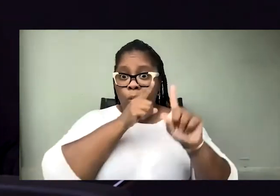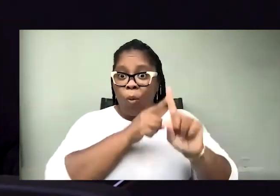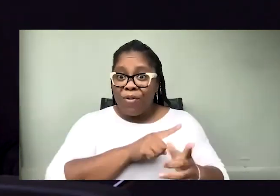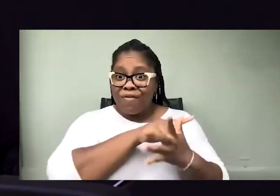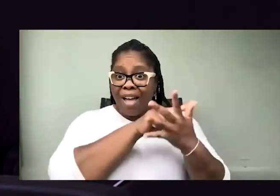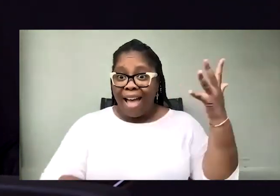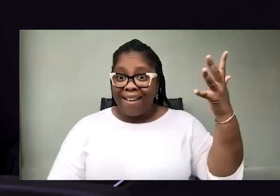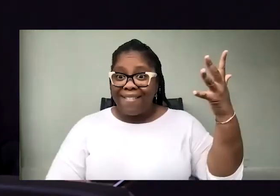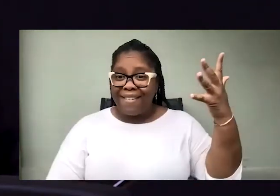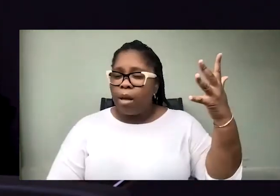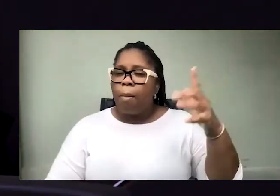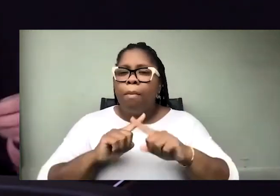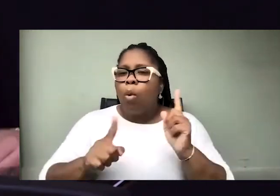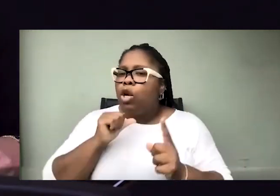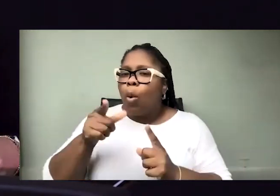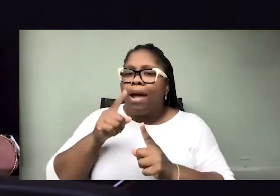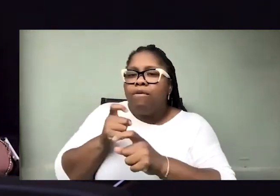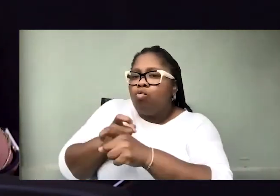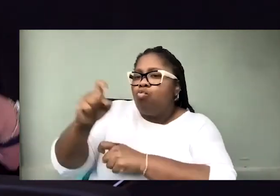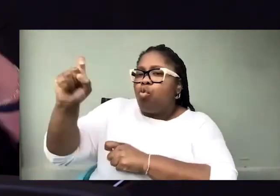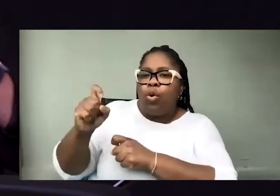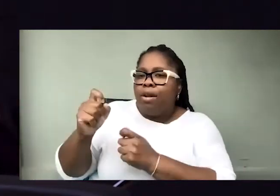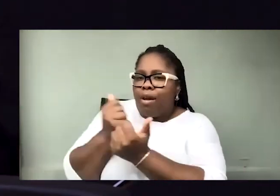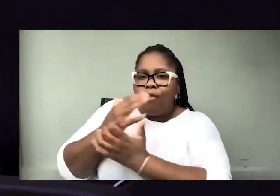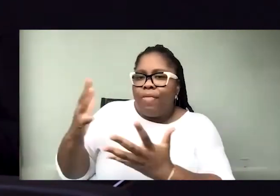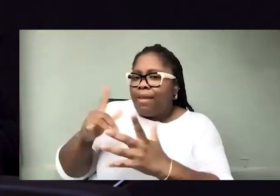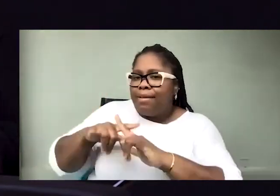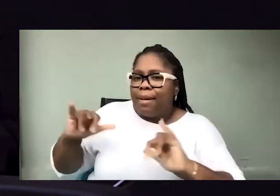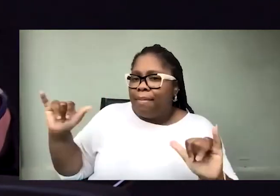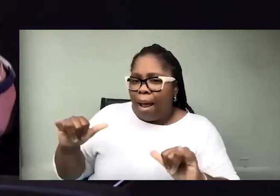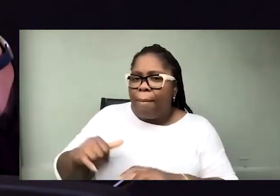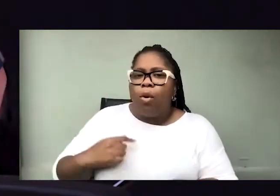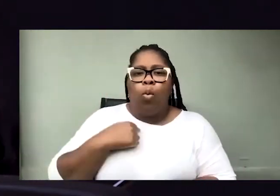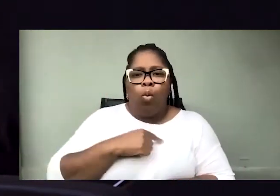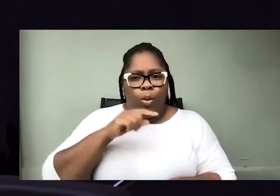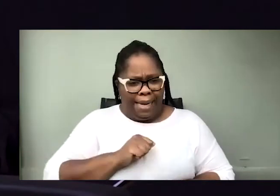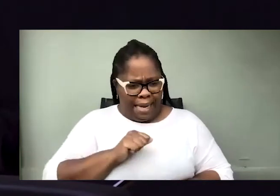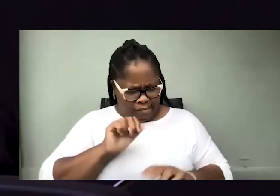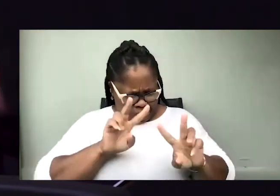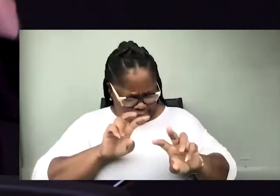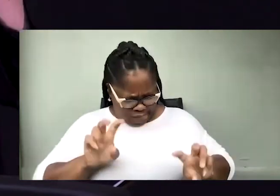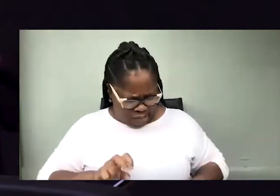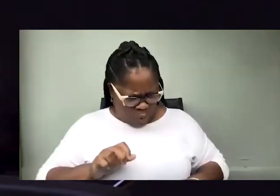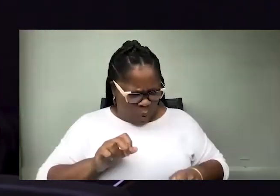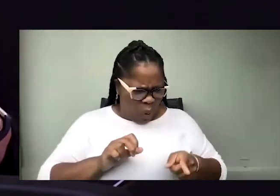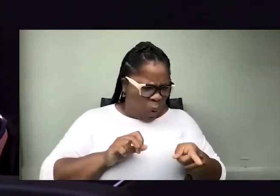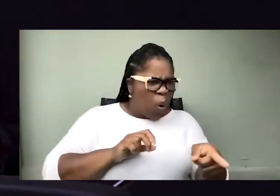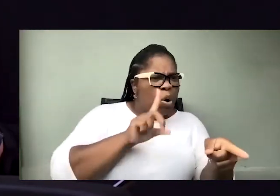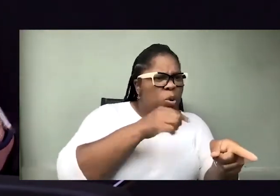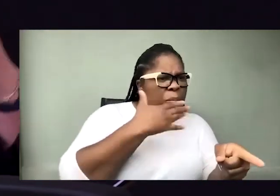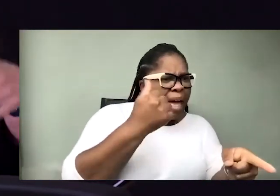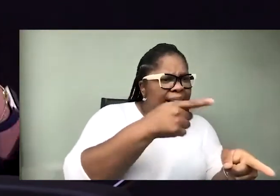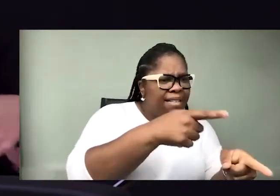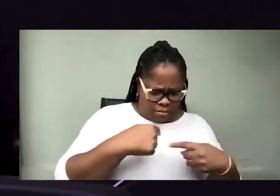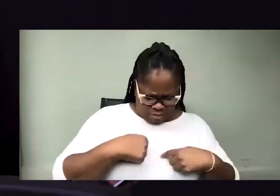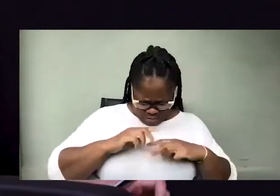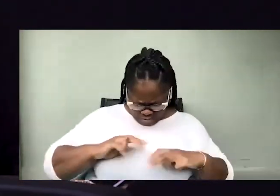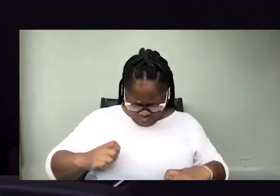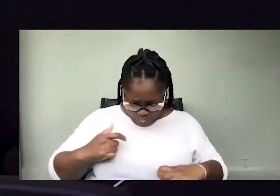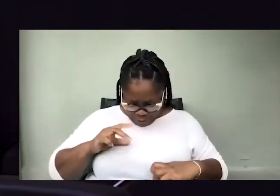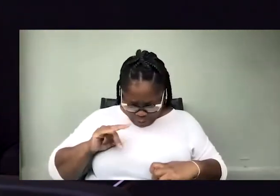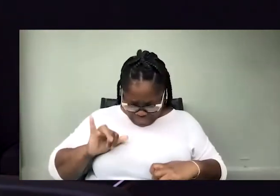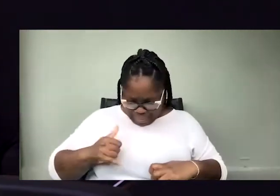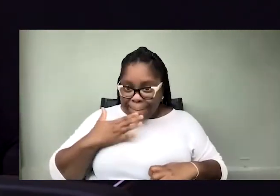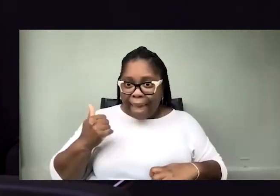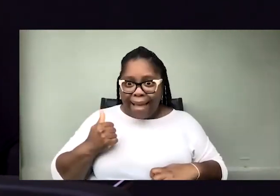the ocean. We can look specifically at what do we do best, and if I do this best, what do you do best, and how do we bring that